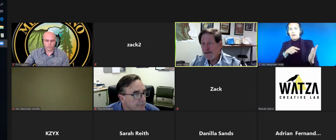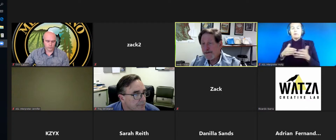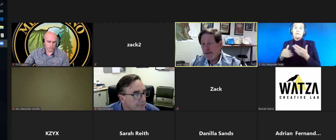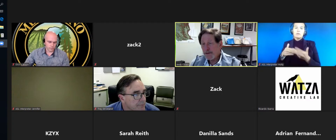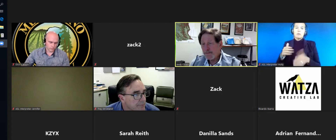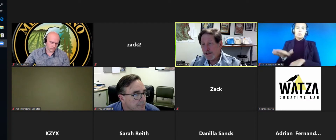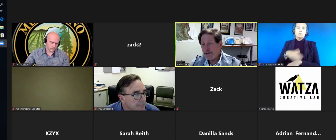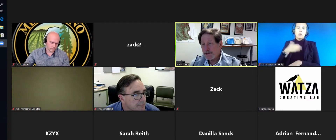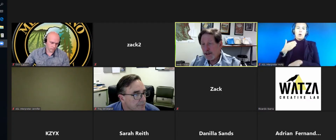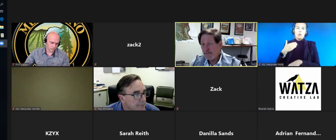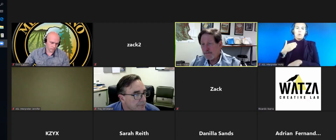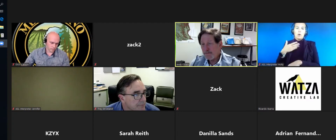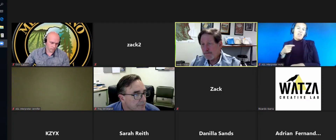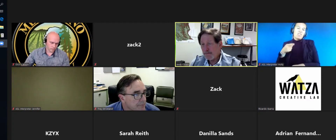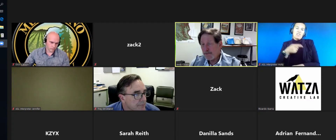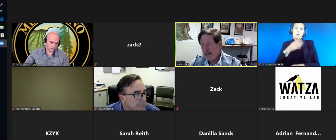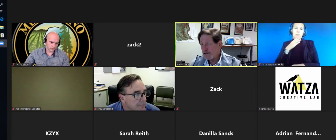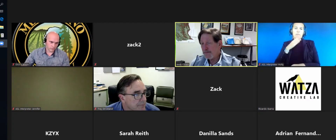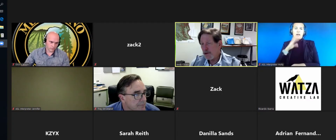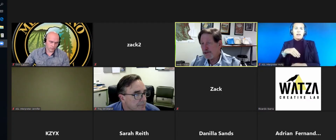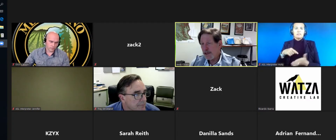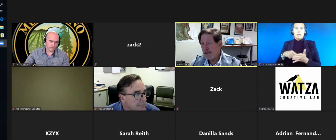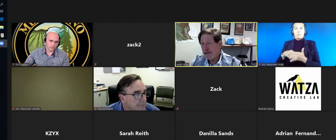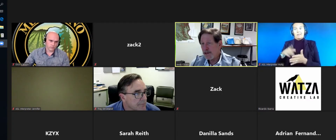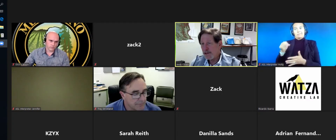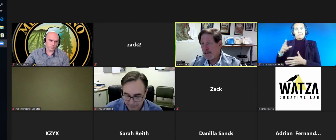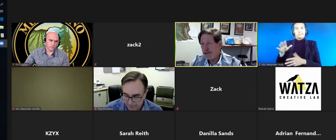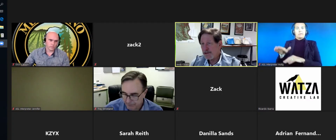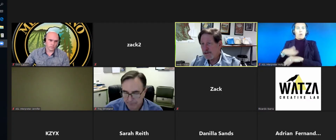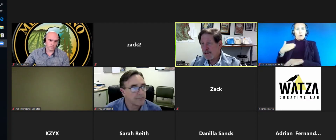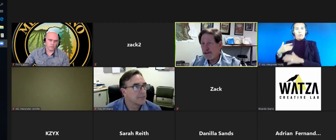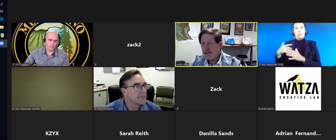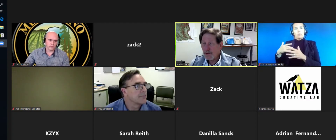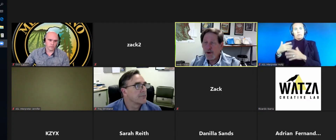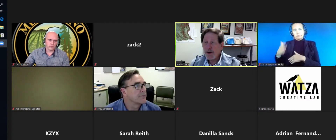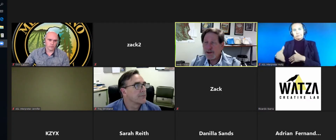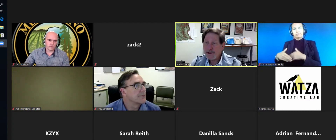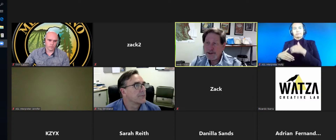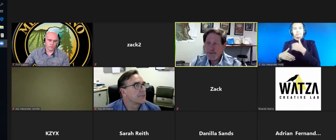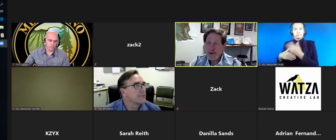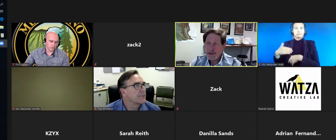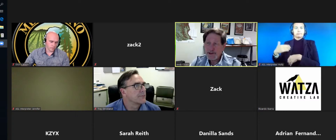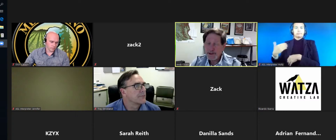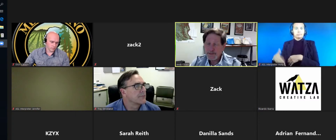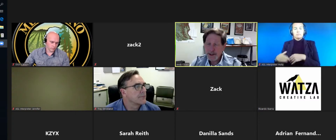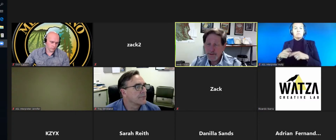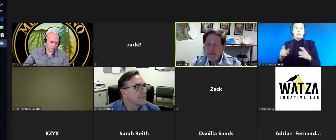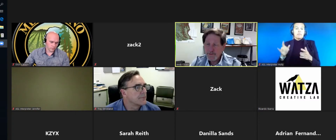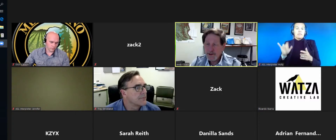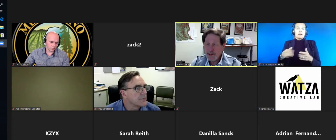example, but that's the most I think that it warrants at this point